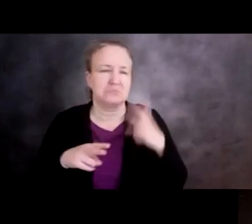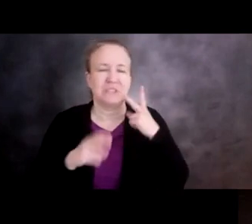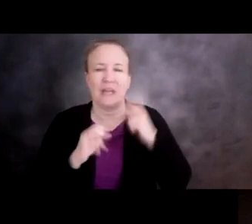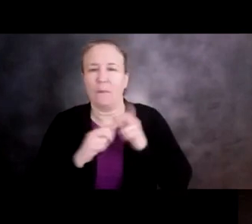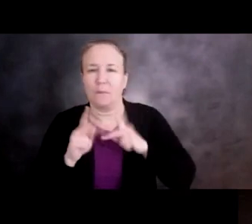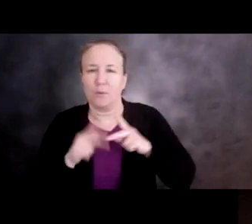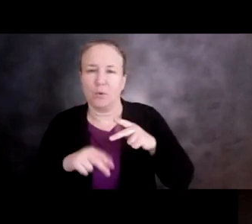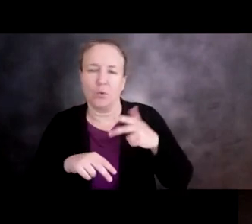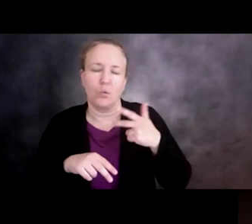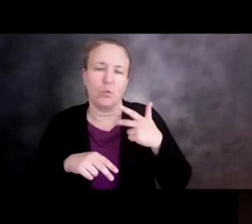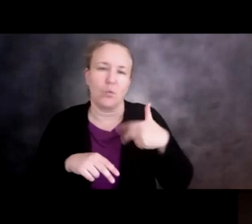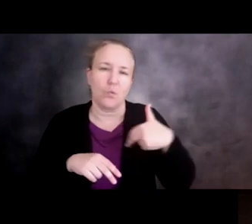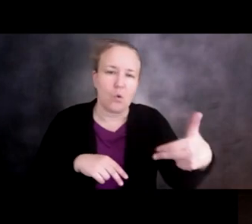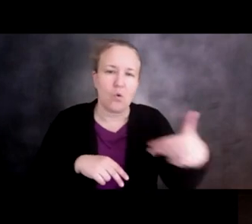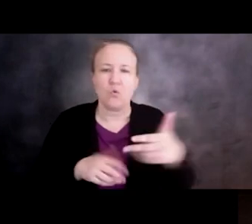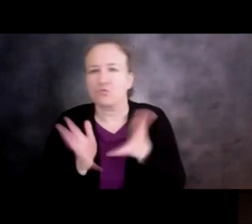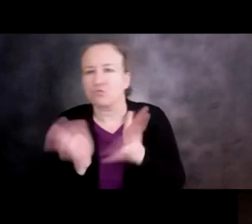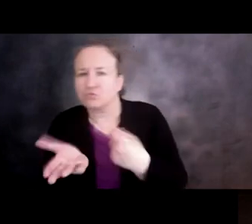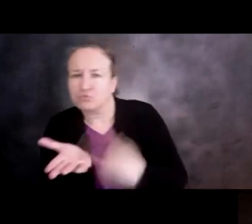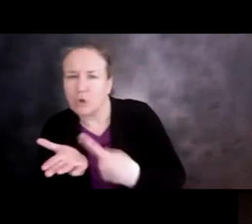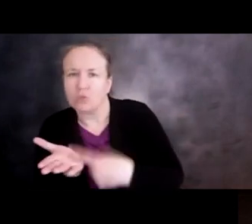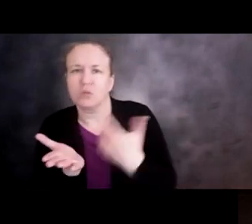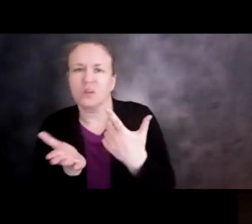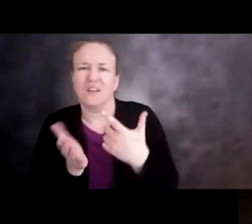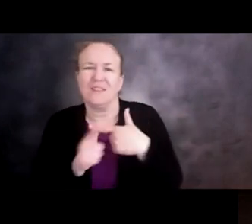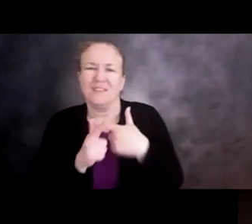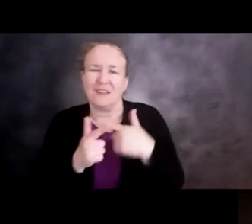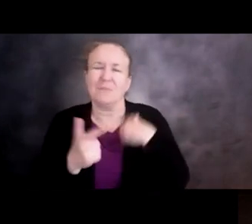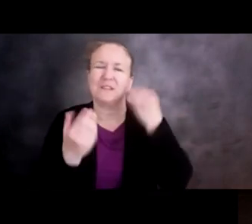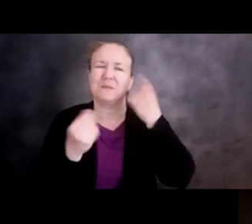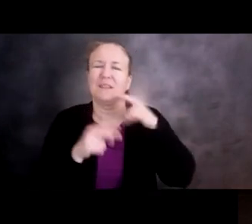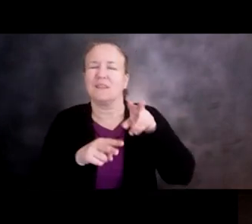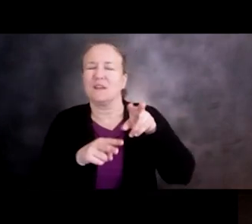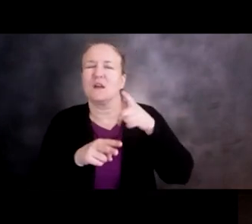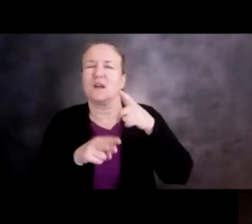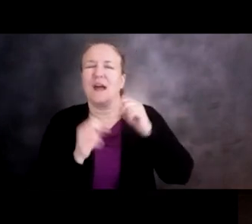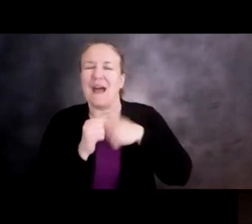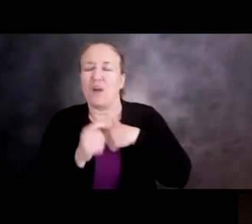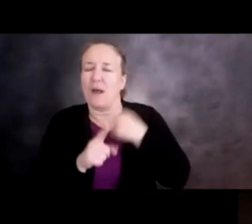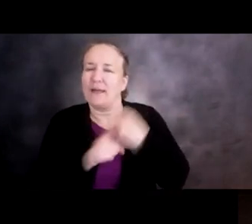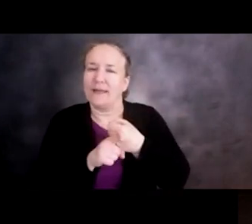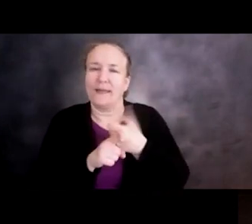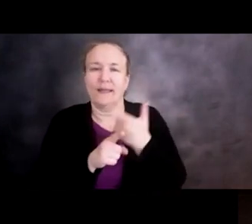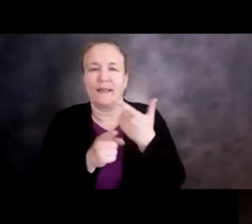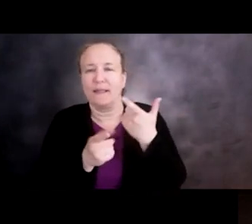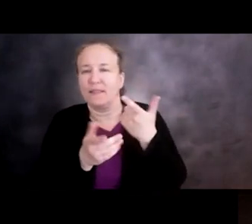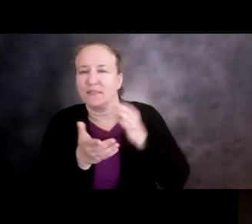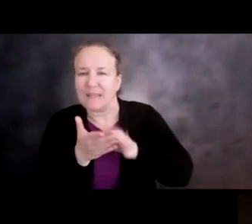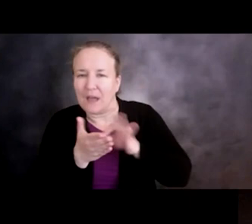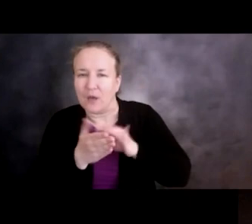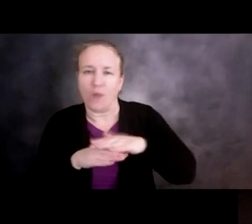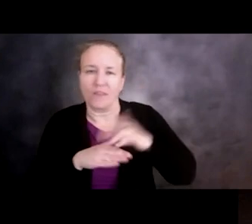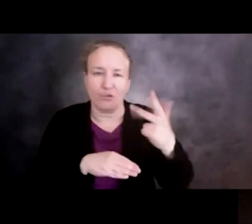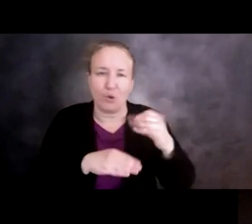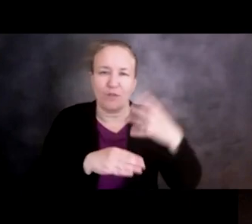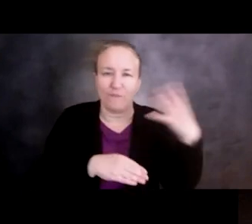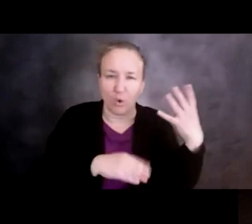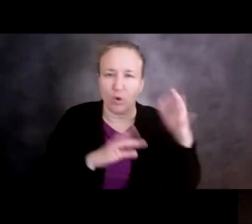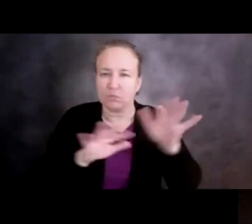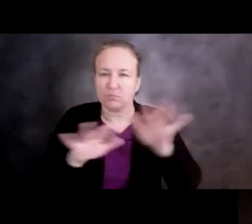just influence like how I may hit this count on the 3 or the 4 and just take it from there. Or like growing